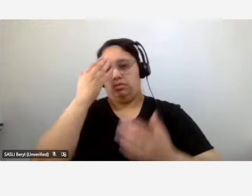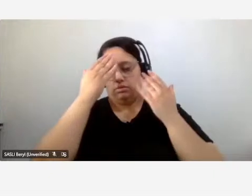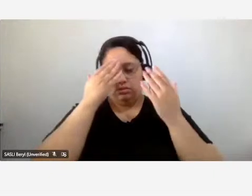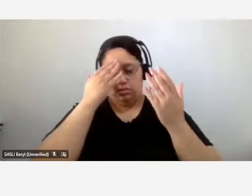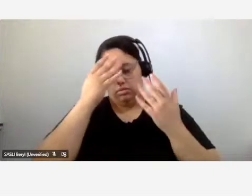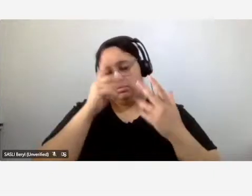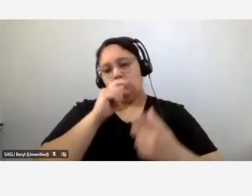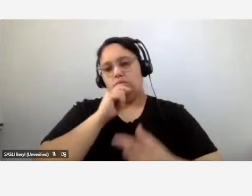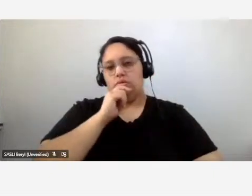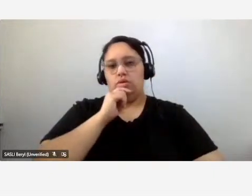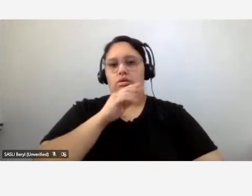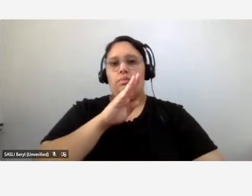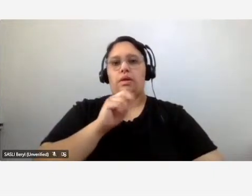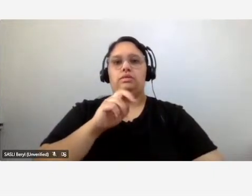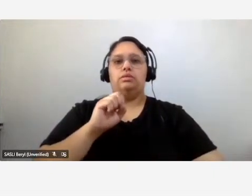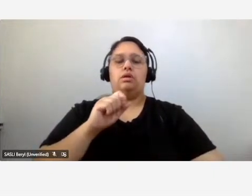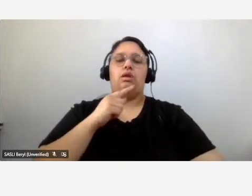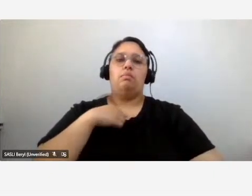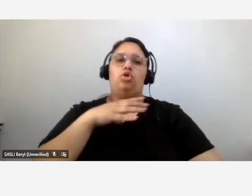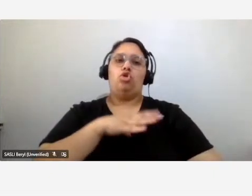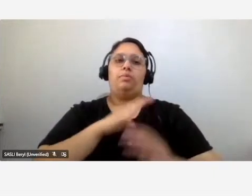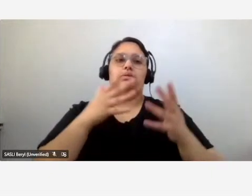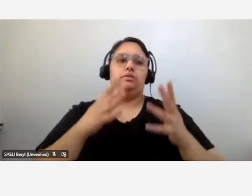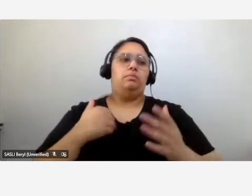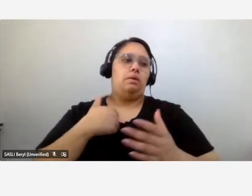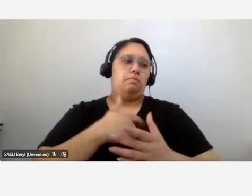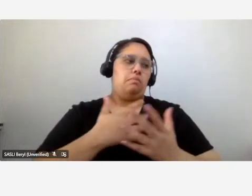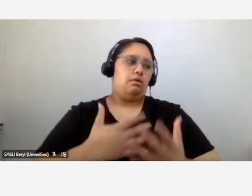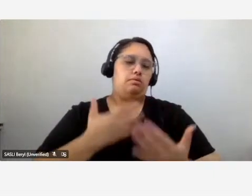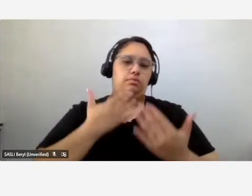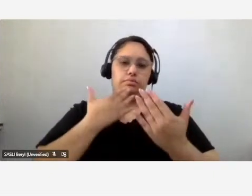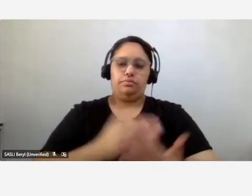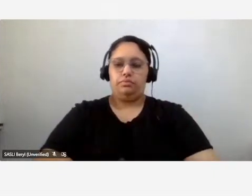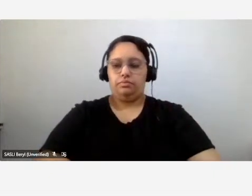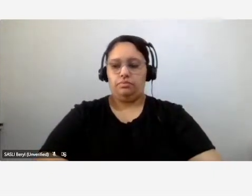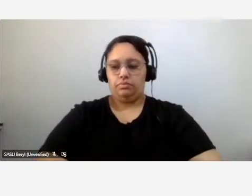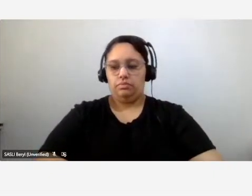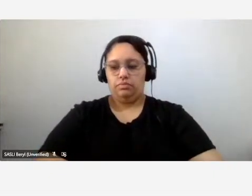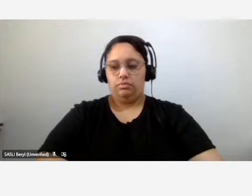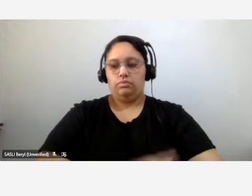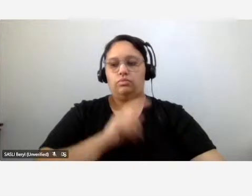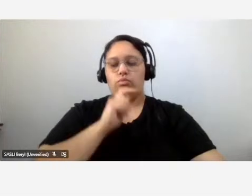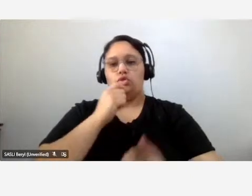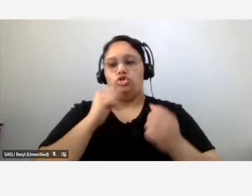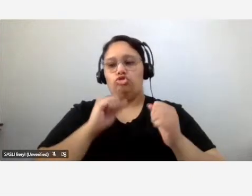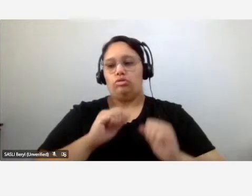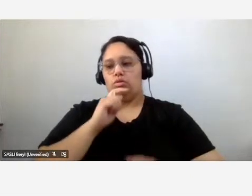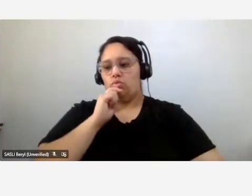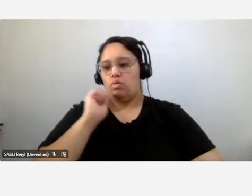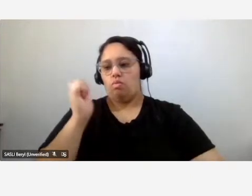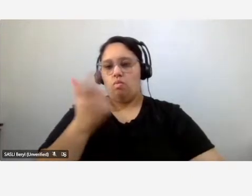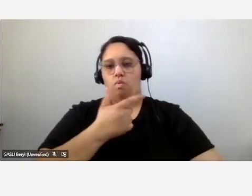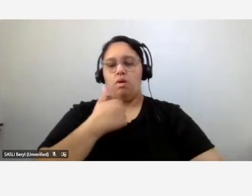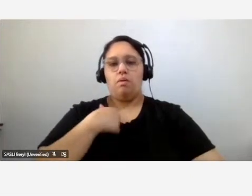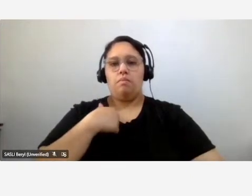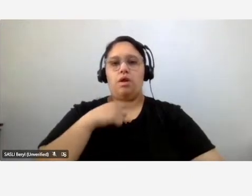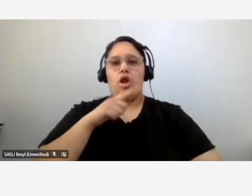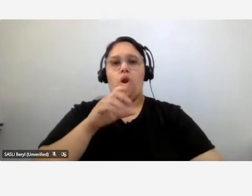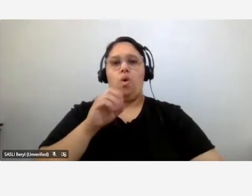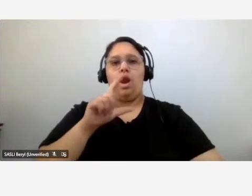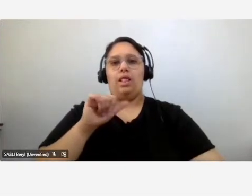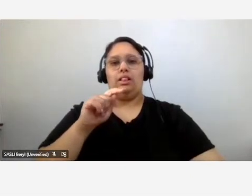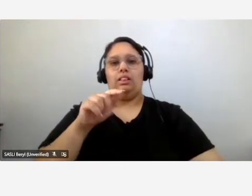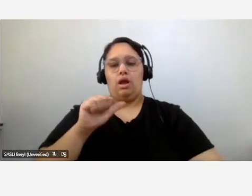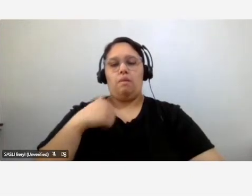lami nguBenson ngizilungu lale committee. Inkosi. Good morning, Chair. Good morning, everybody. I'm Donita Stevens, and I'm